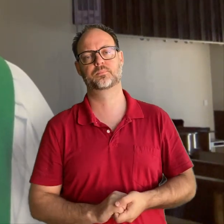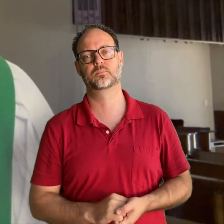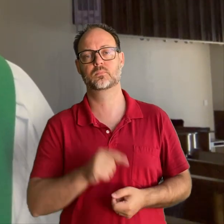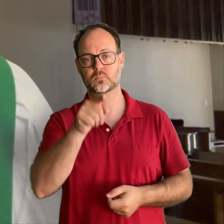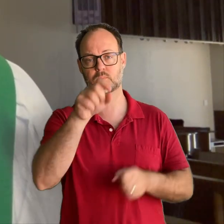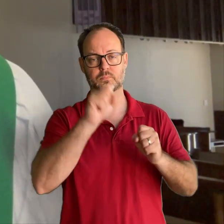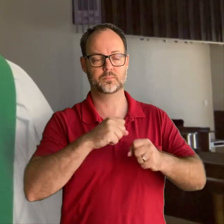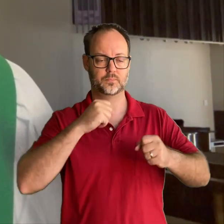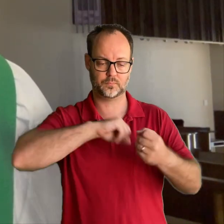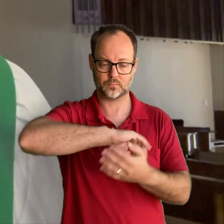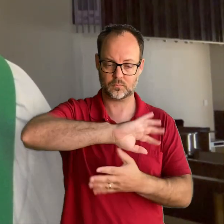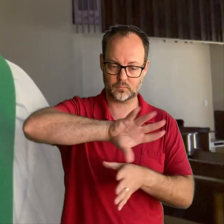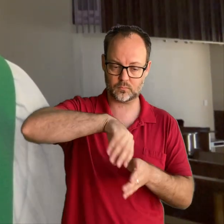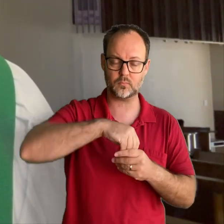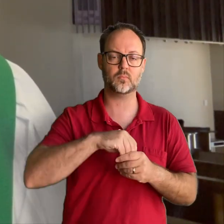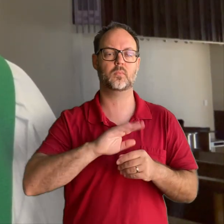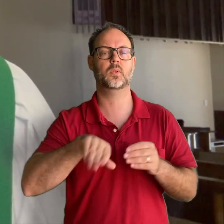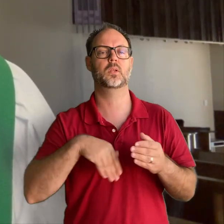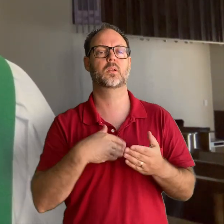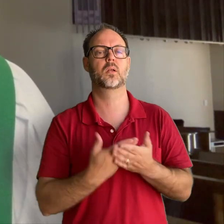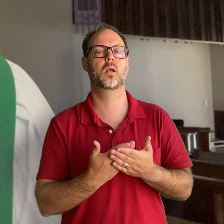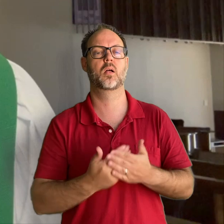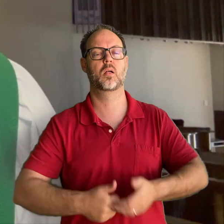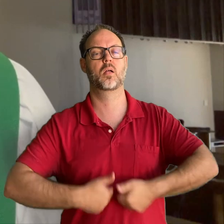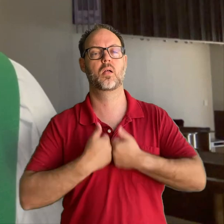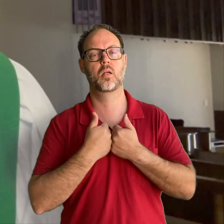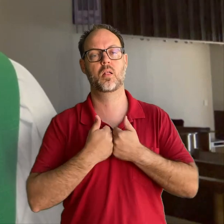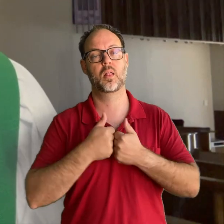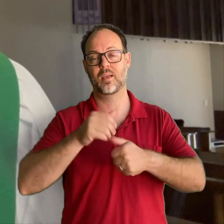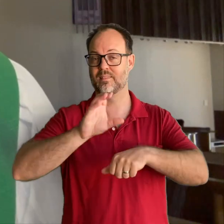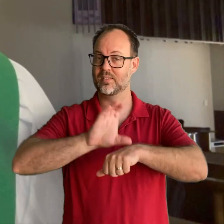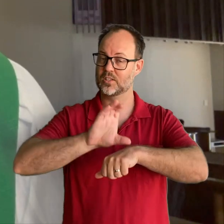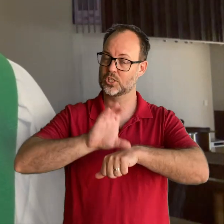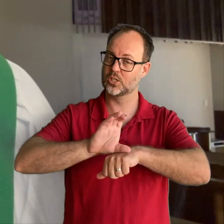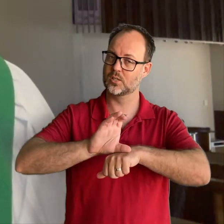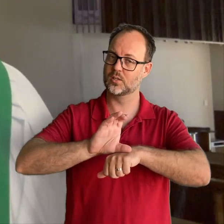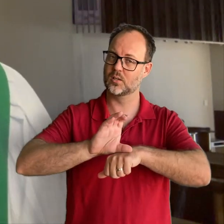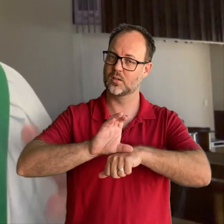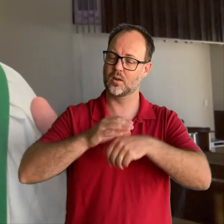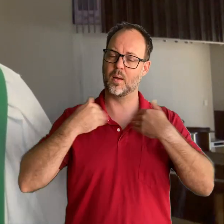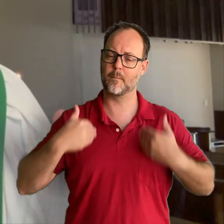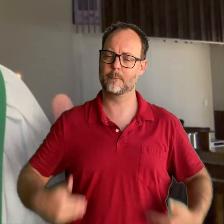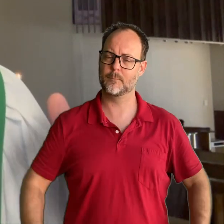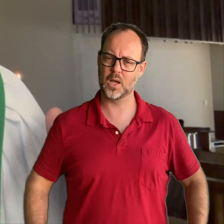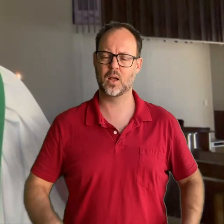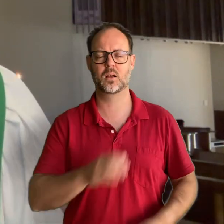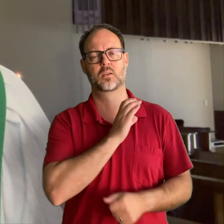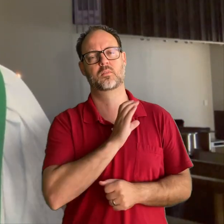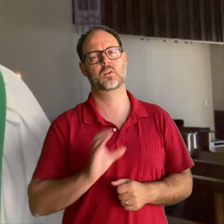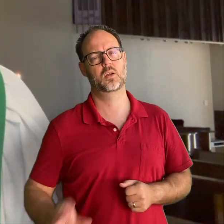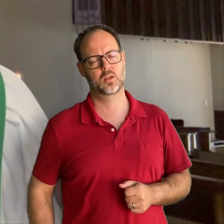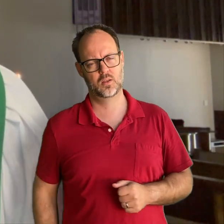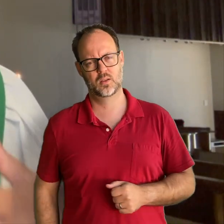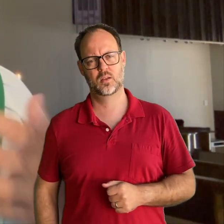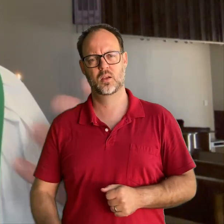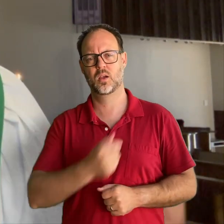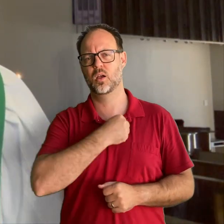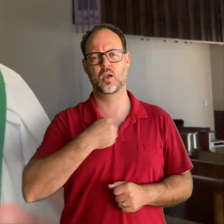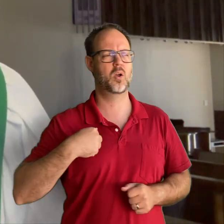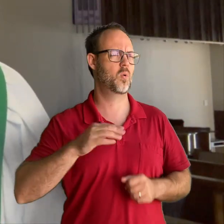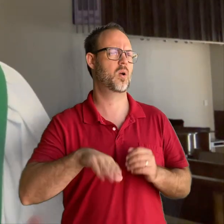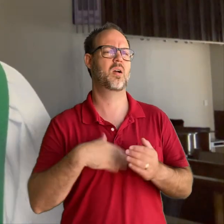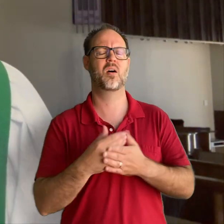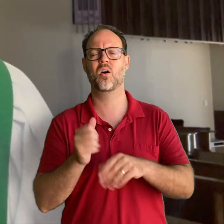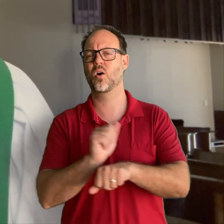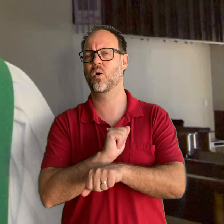so that you can be involved in the life of a congregation, the body of Christ, as we all